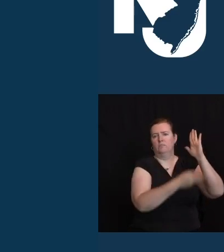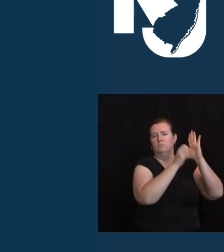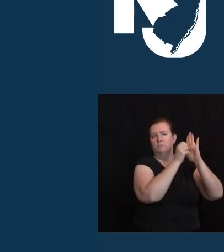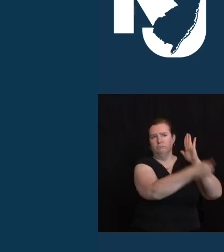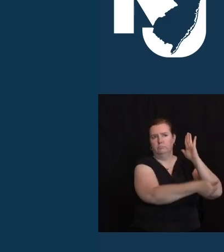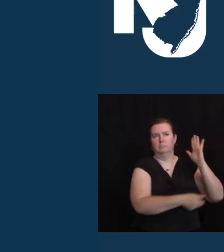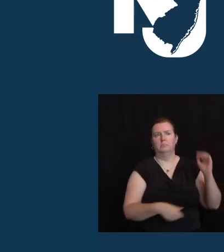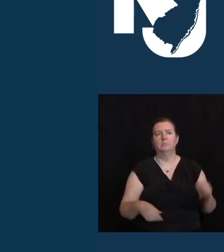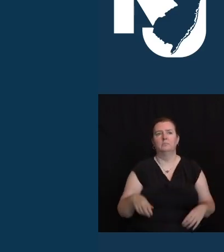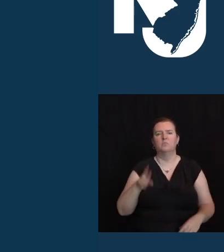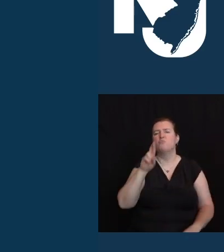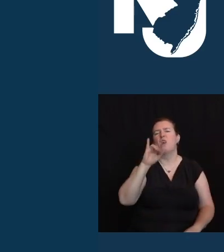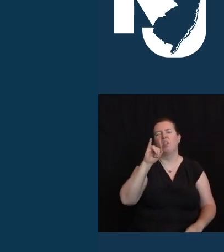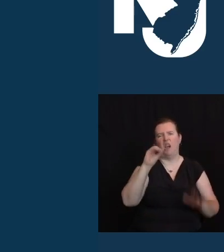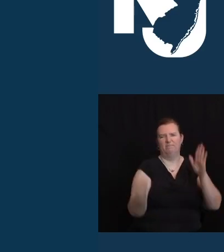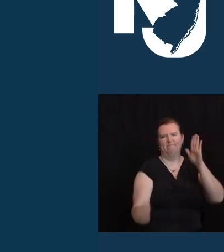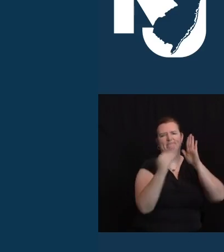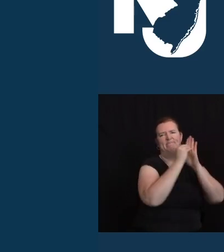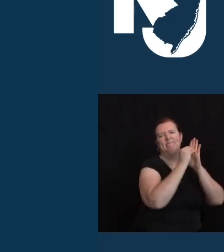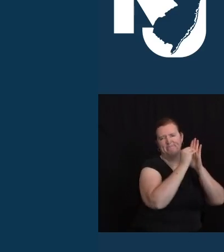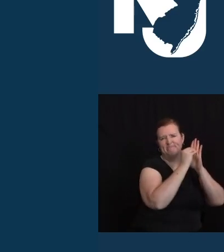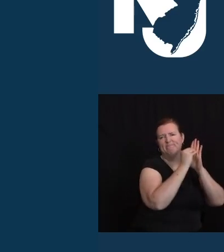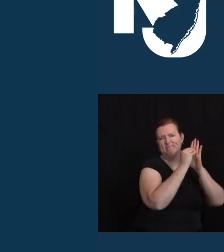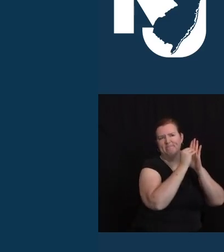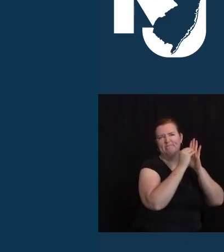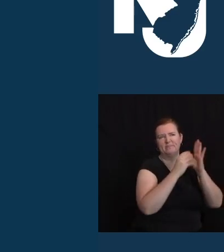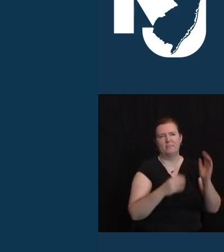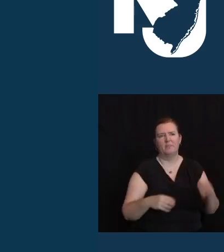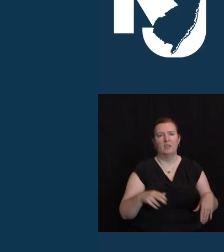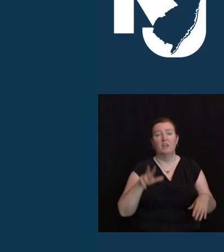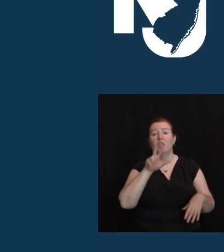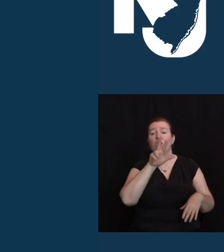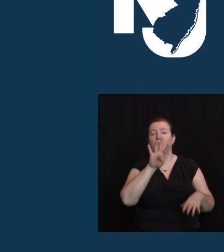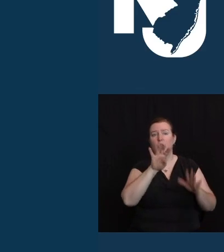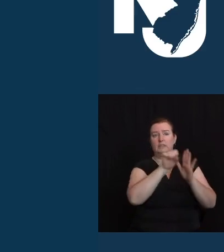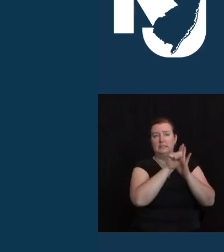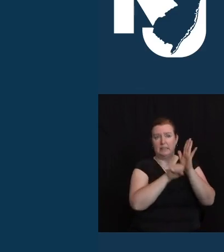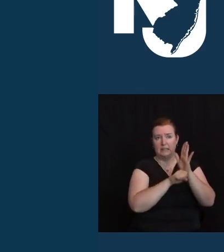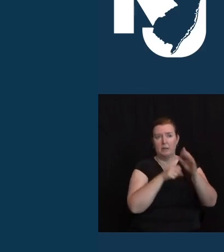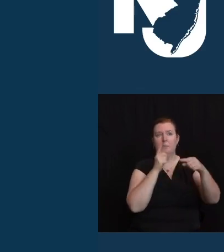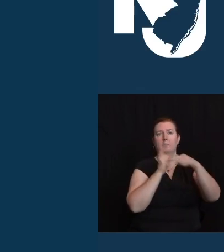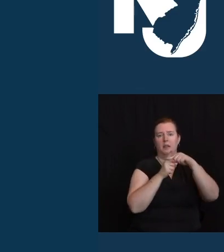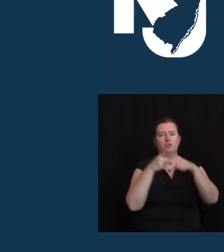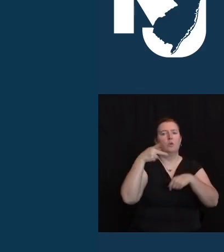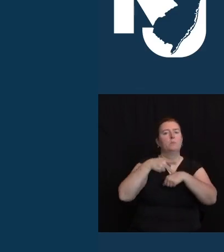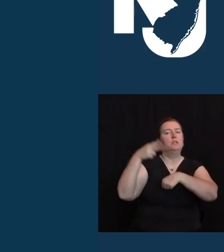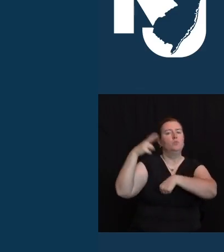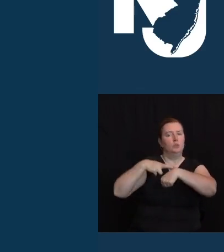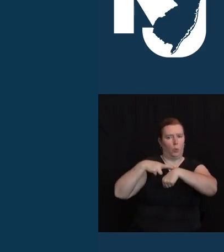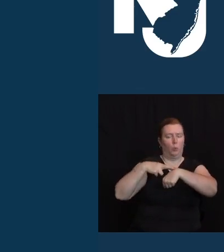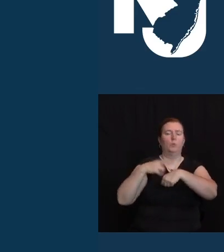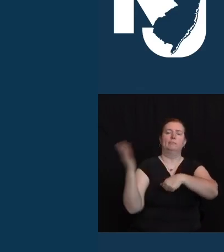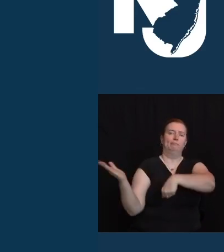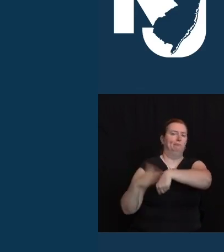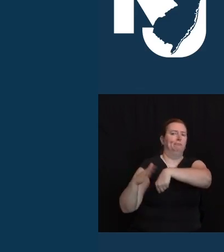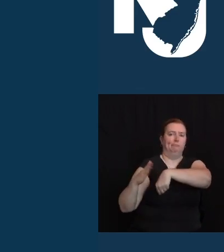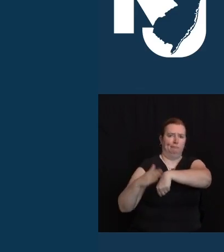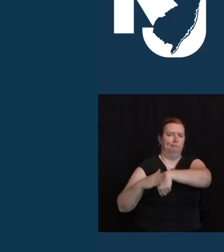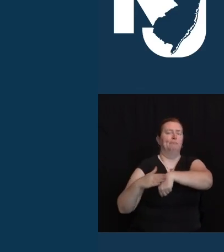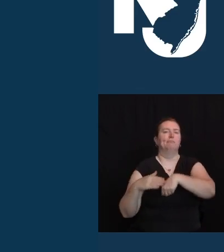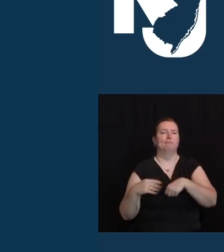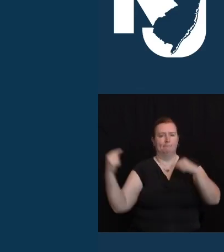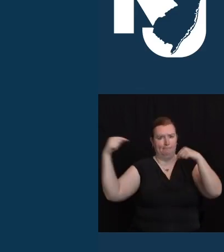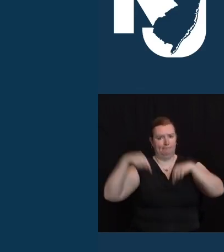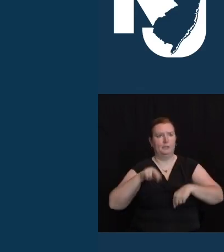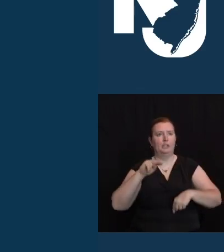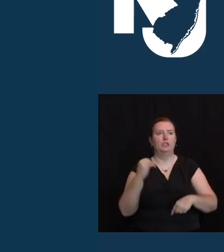added. So there's a total of 34 states plus Puerto Rico, which are now under our travel advisory. Again, the states on this